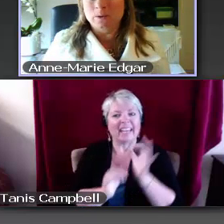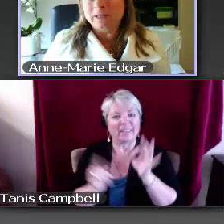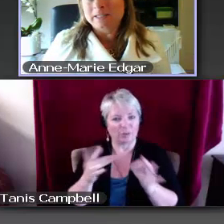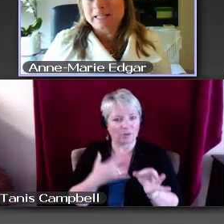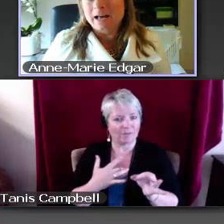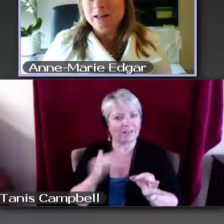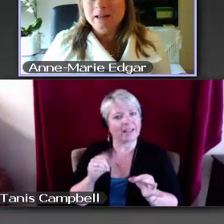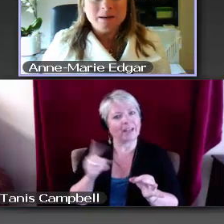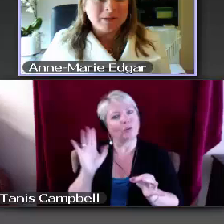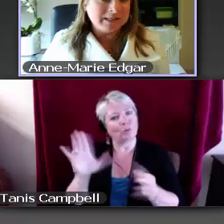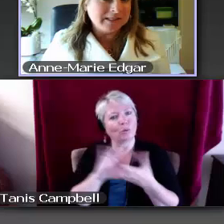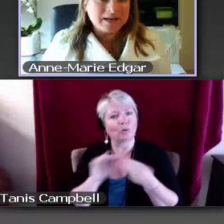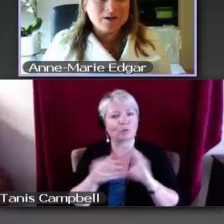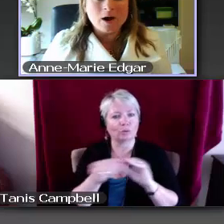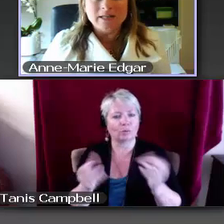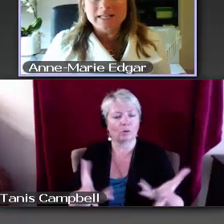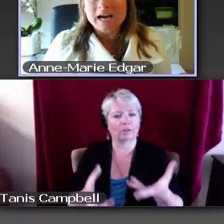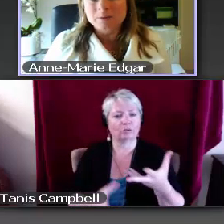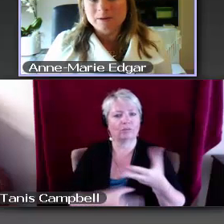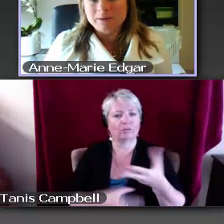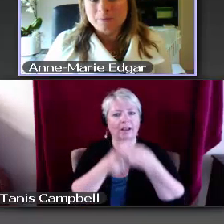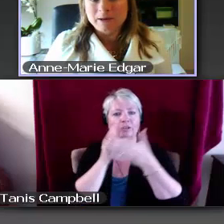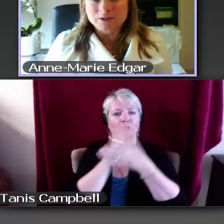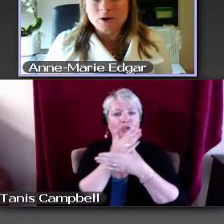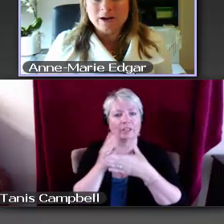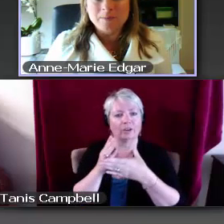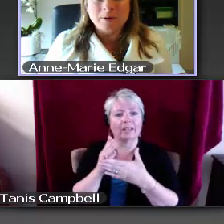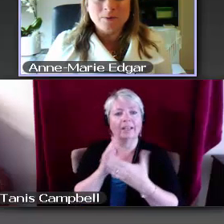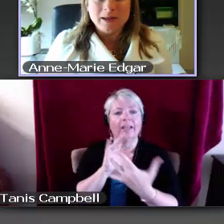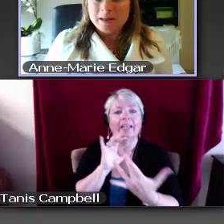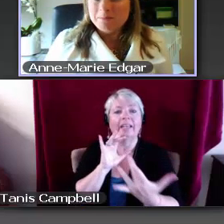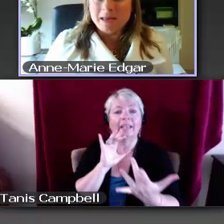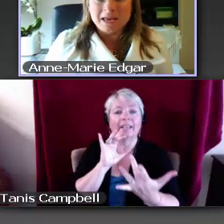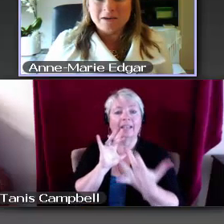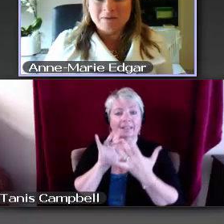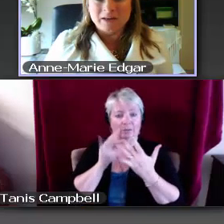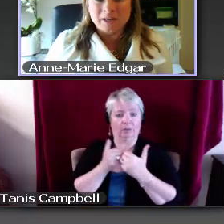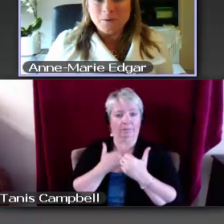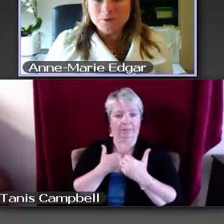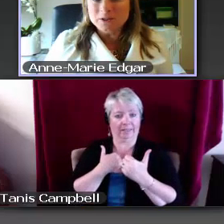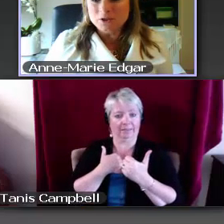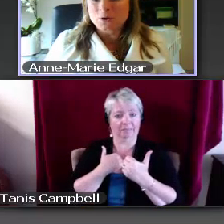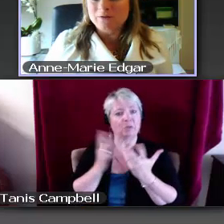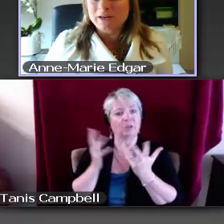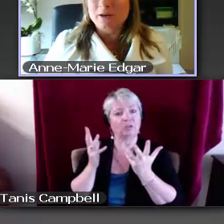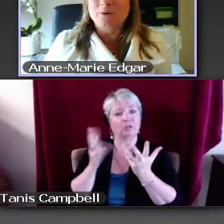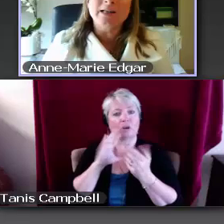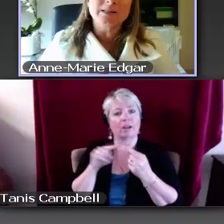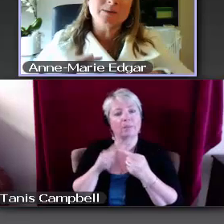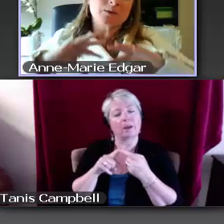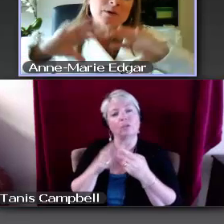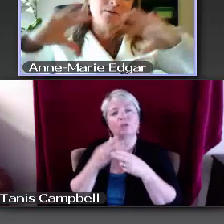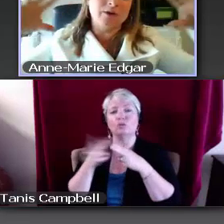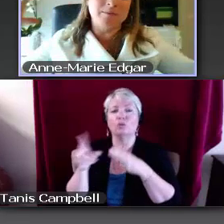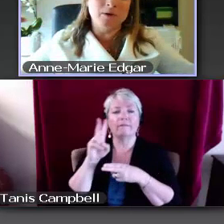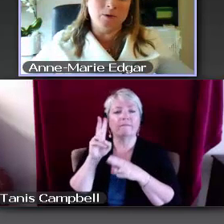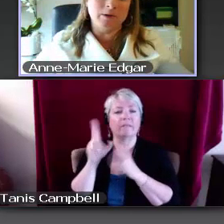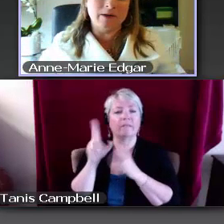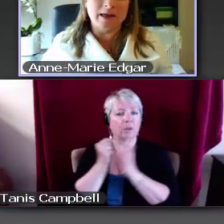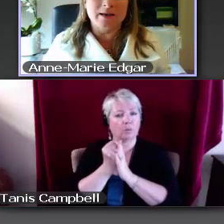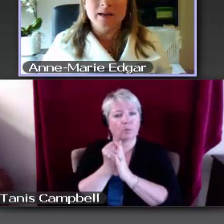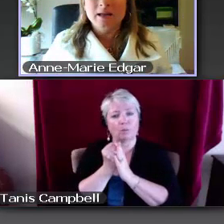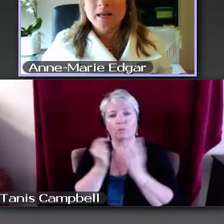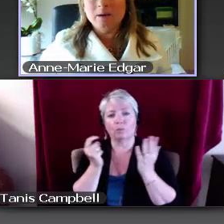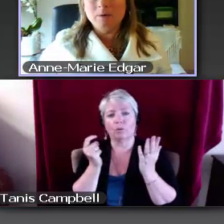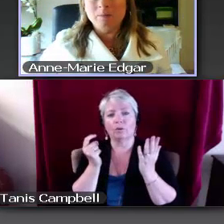of a story to tell, please get in contact with me and we can talk about making a video, just a short video. That's what's going to frame the